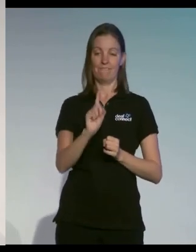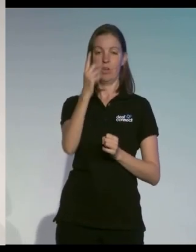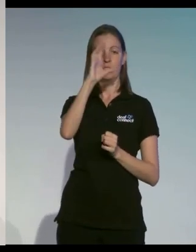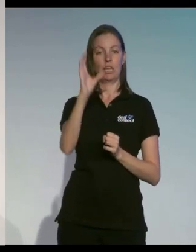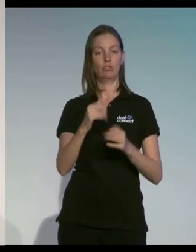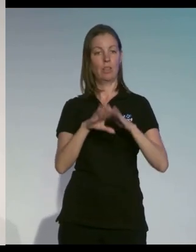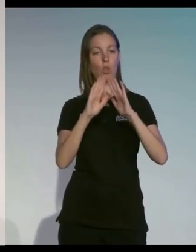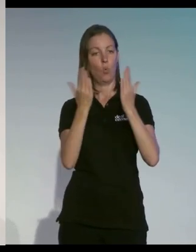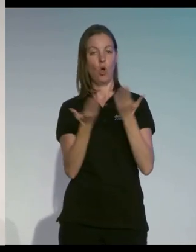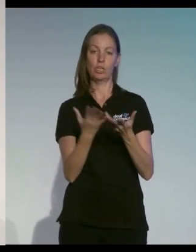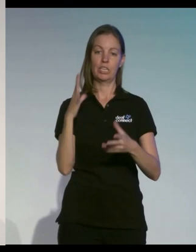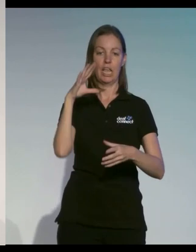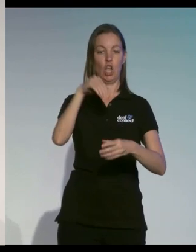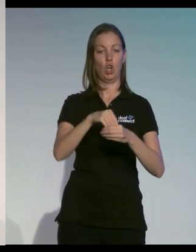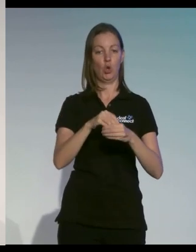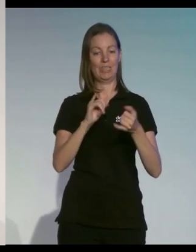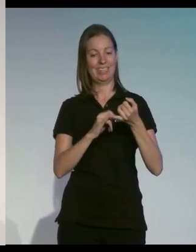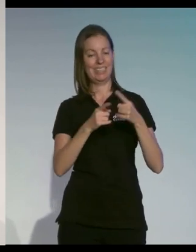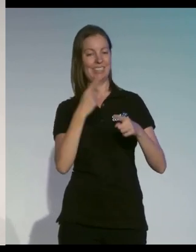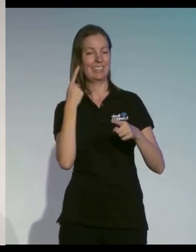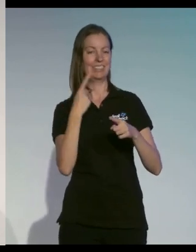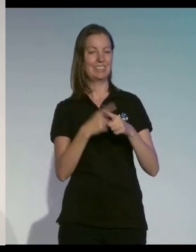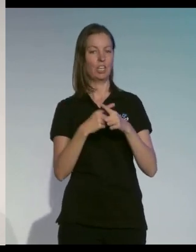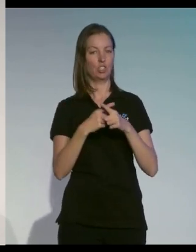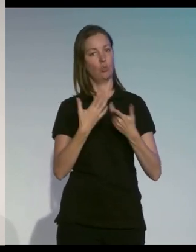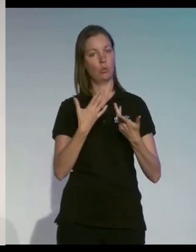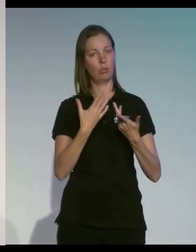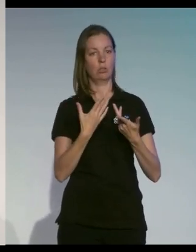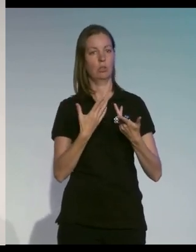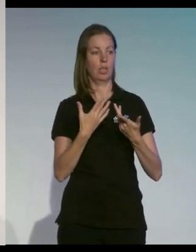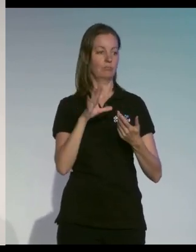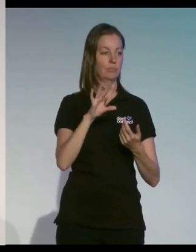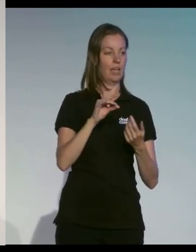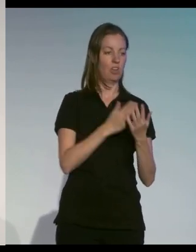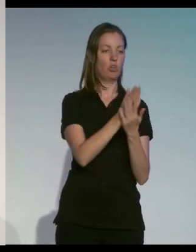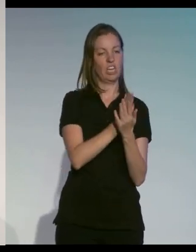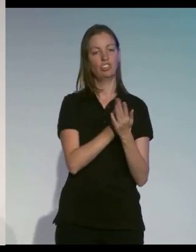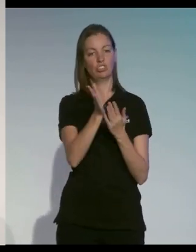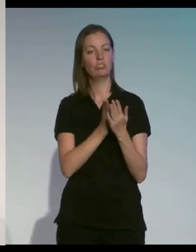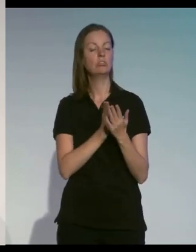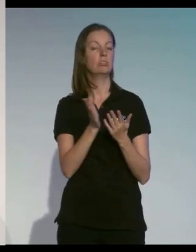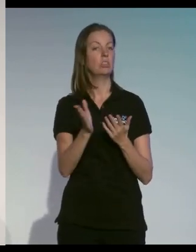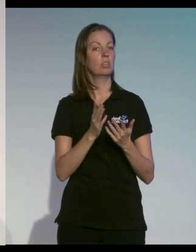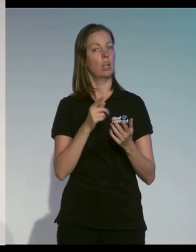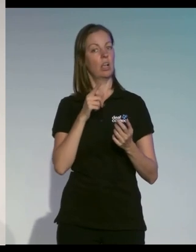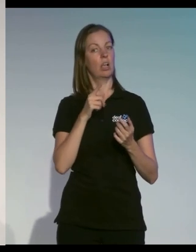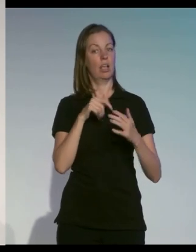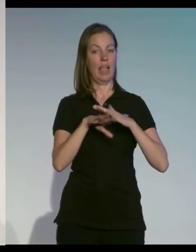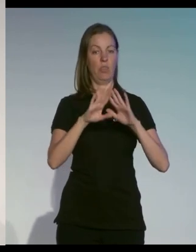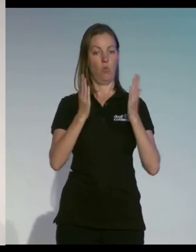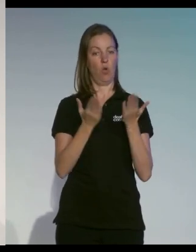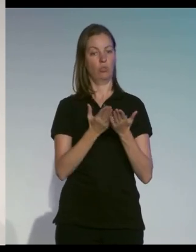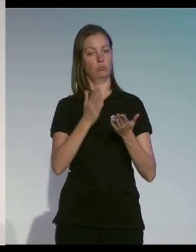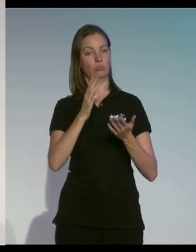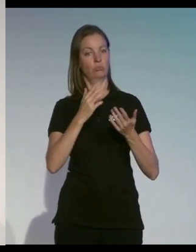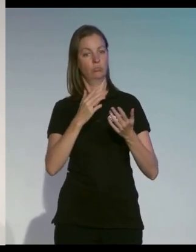world to include sexual orientation in its constitution. And it is still a very dangerous place for LGBTIQ people to